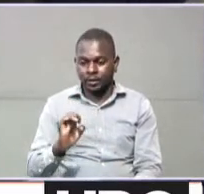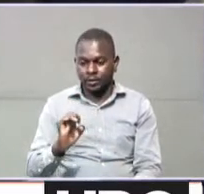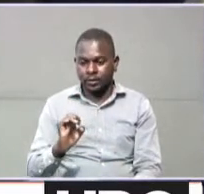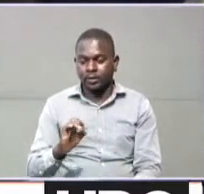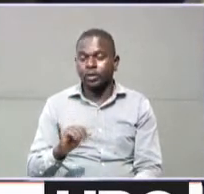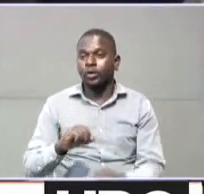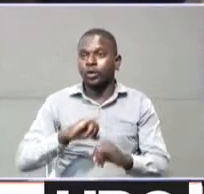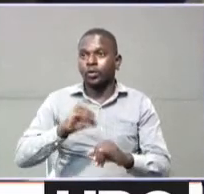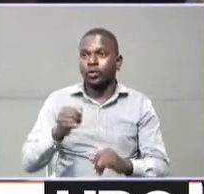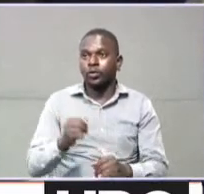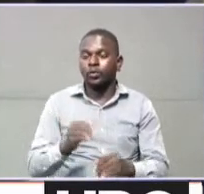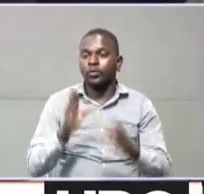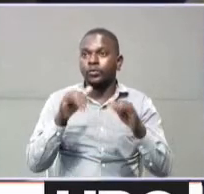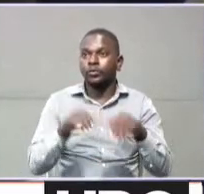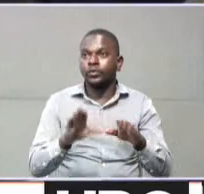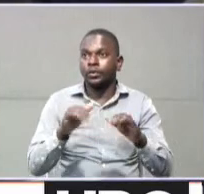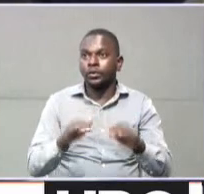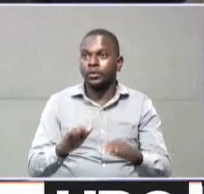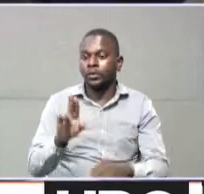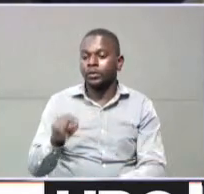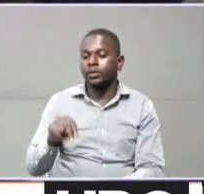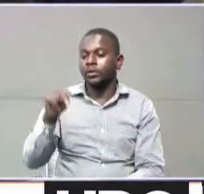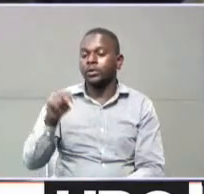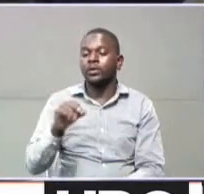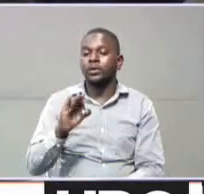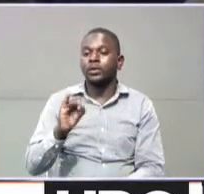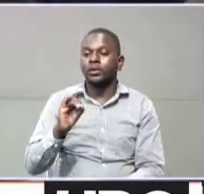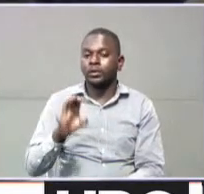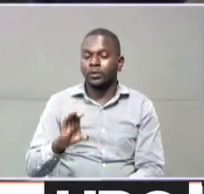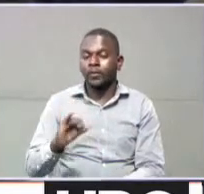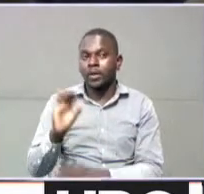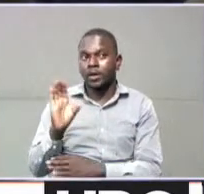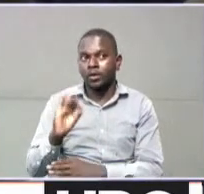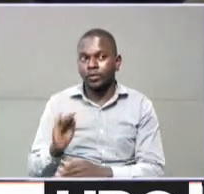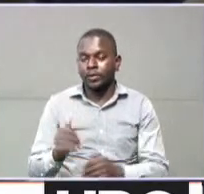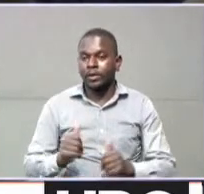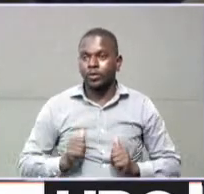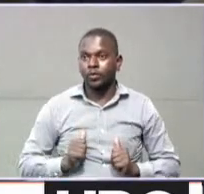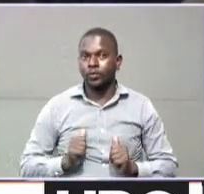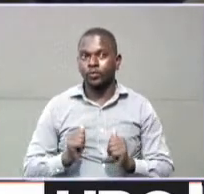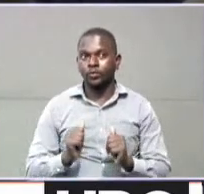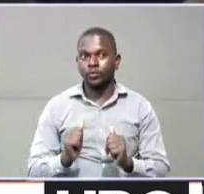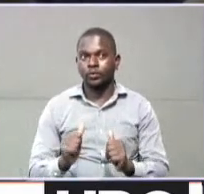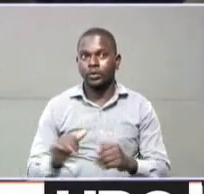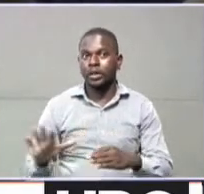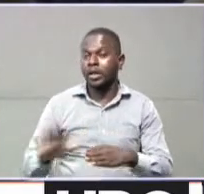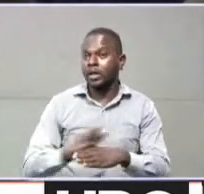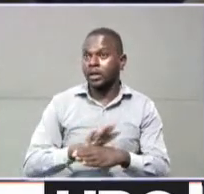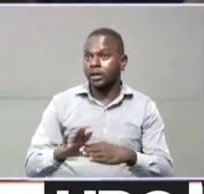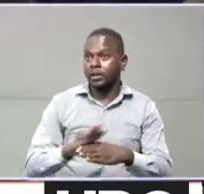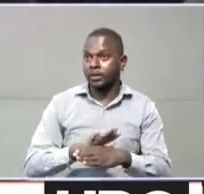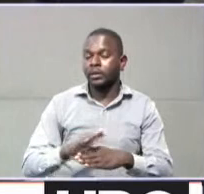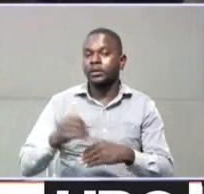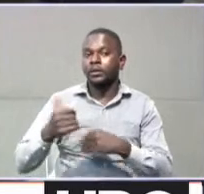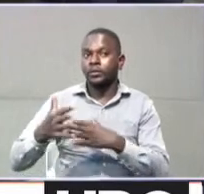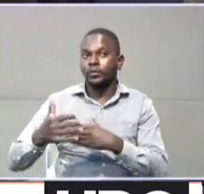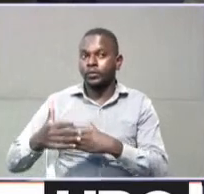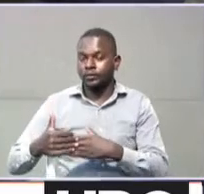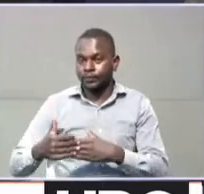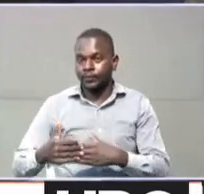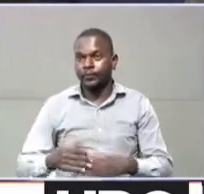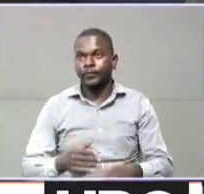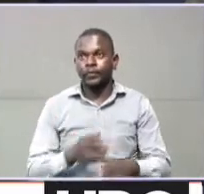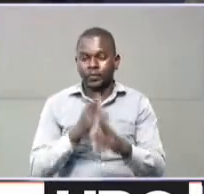of ginger north of fdc on the committee of tourism trade and industry